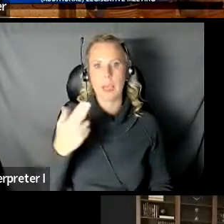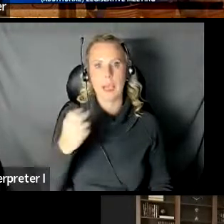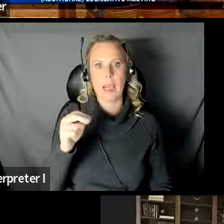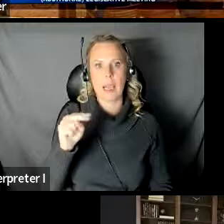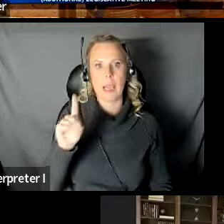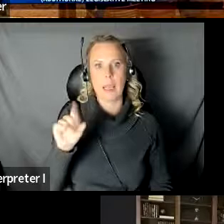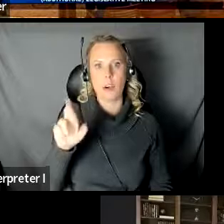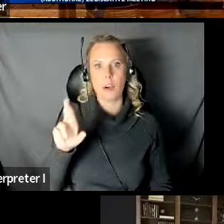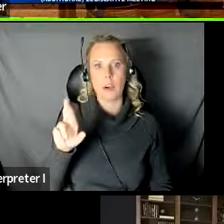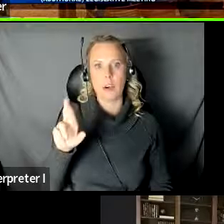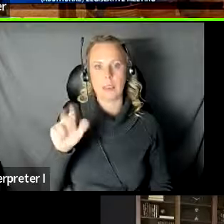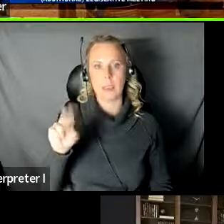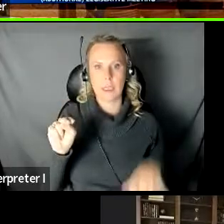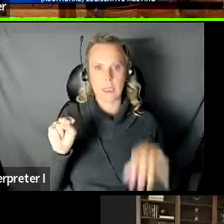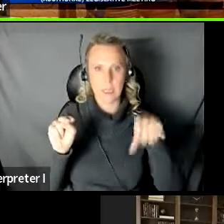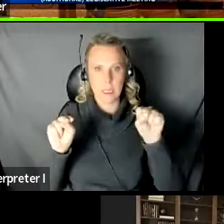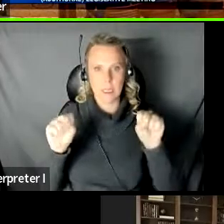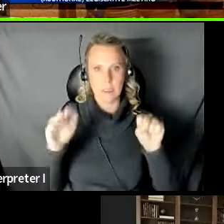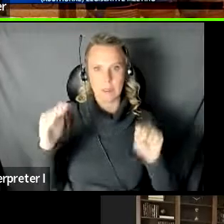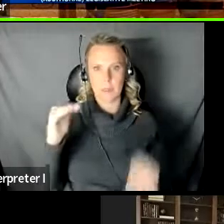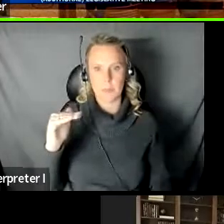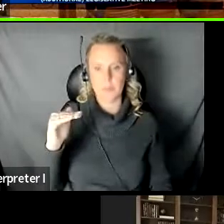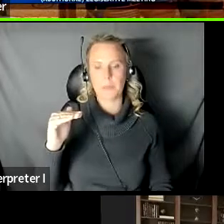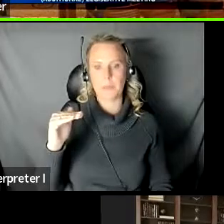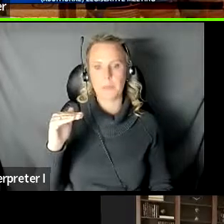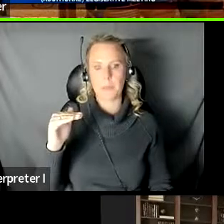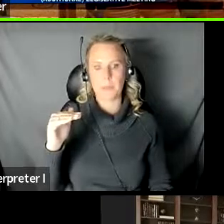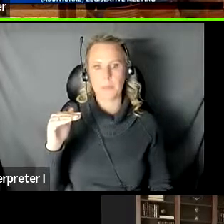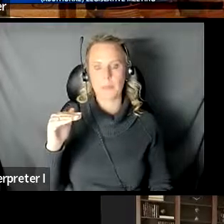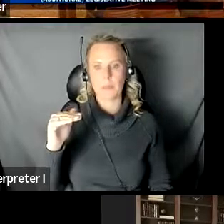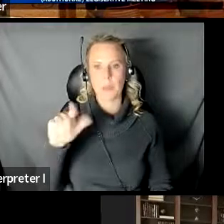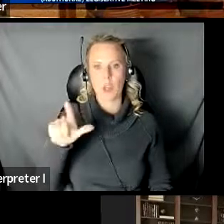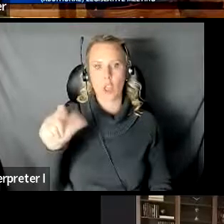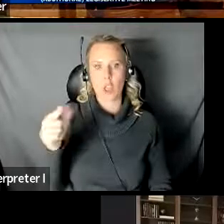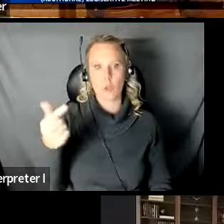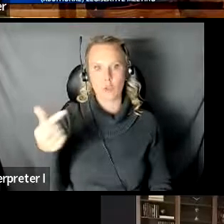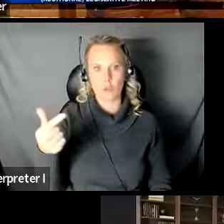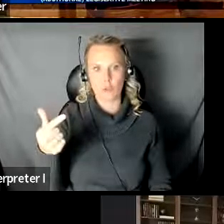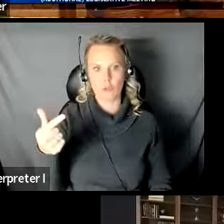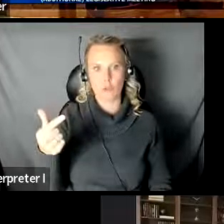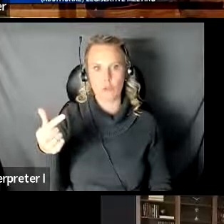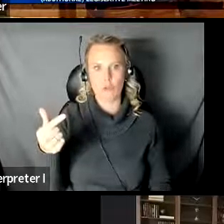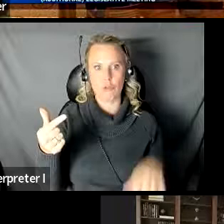Henderson. Yes. Councilmember Henderson votes yes. Councilmember Lewis George.